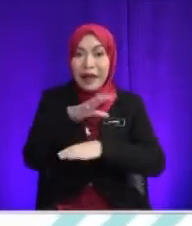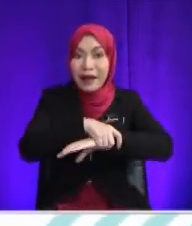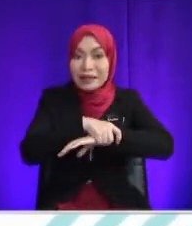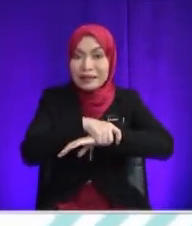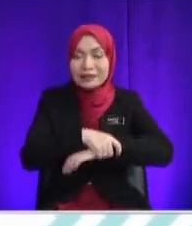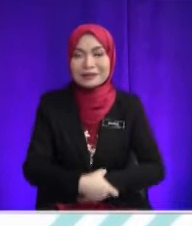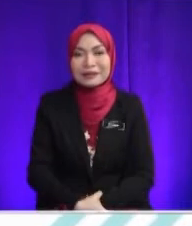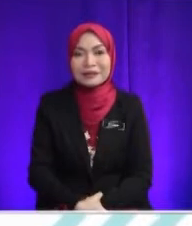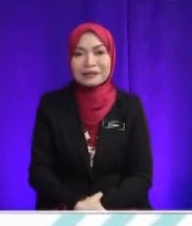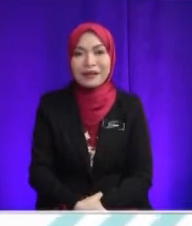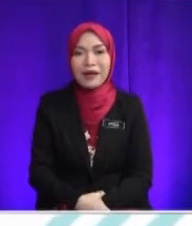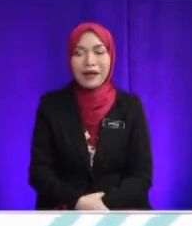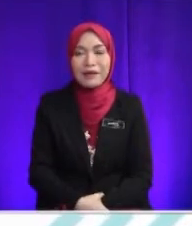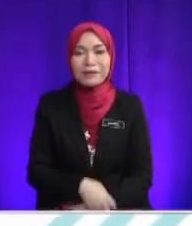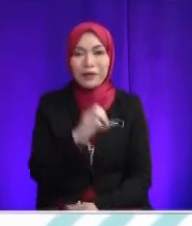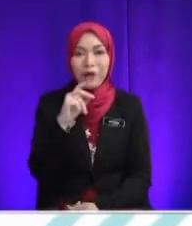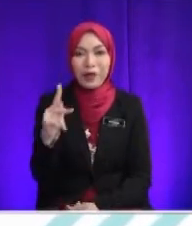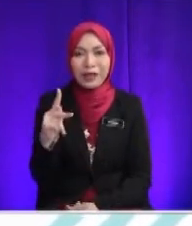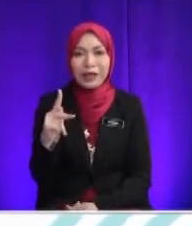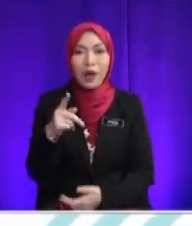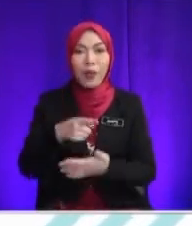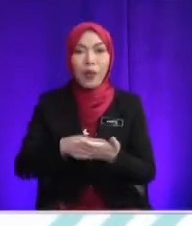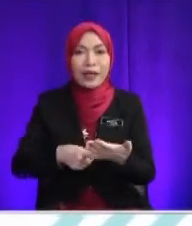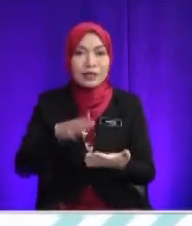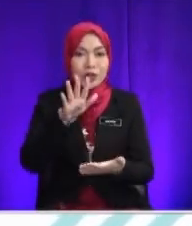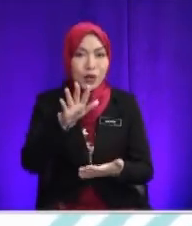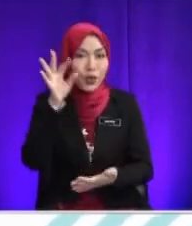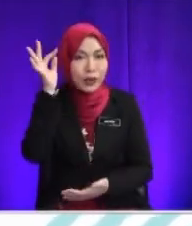All right, Shikid. So what do you think is the answer?